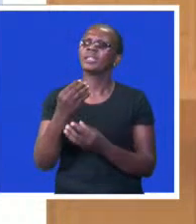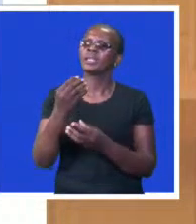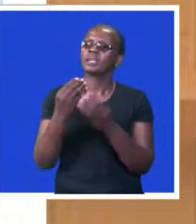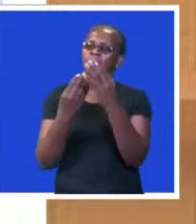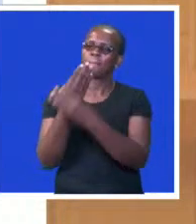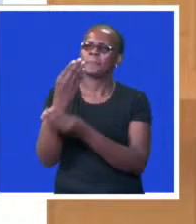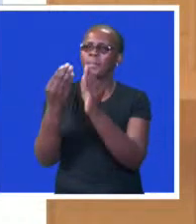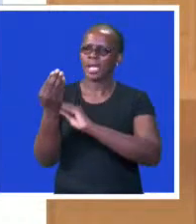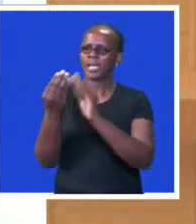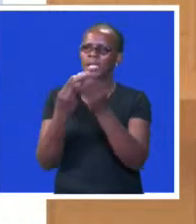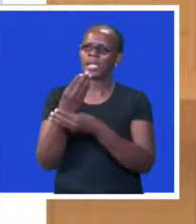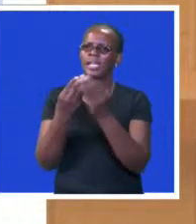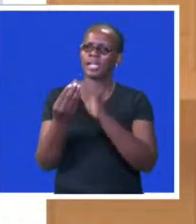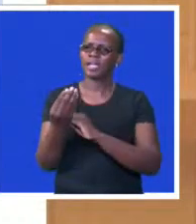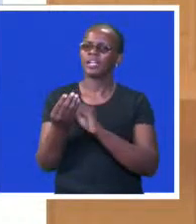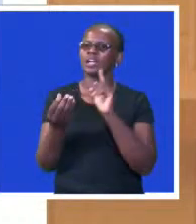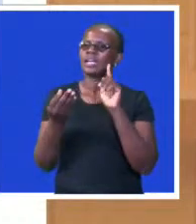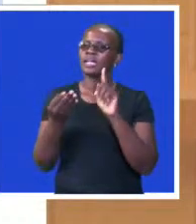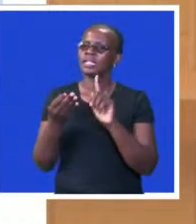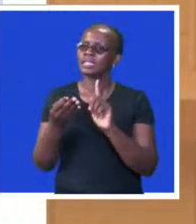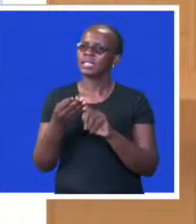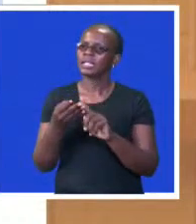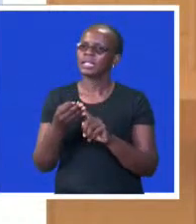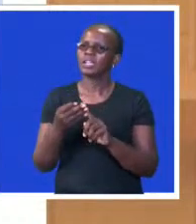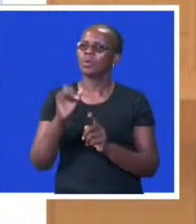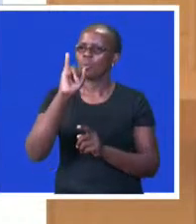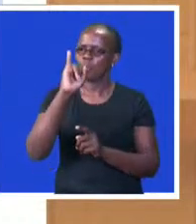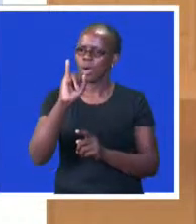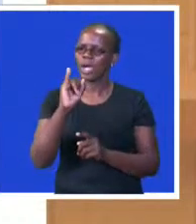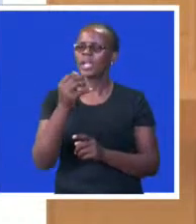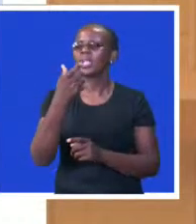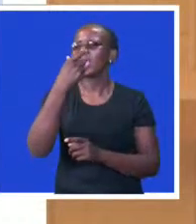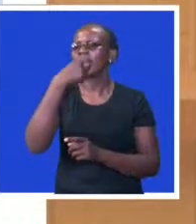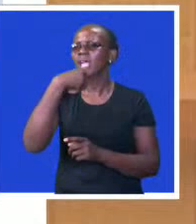banana, 1 packet of apples.